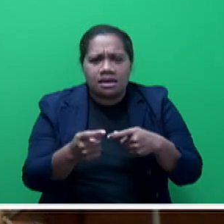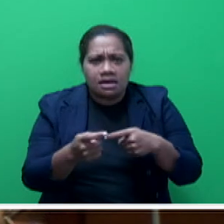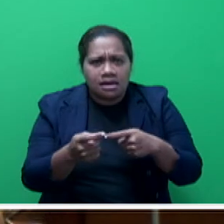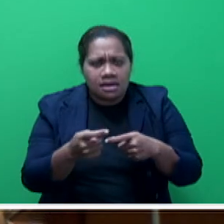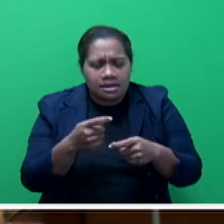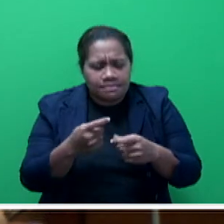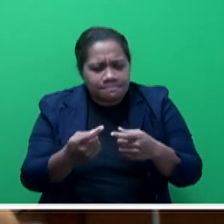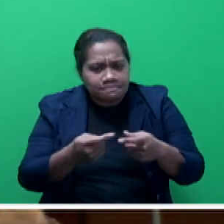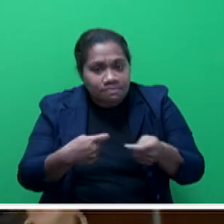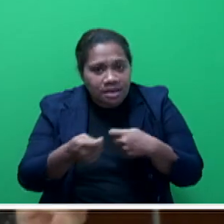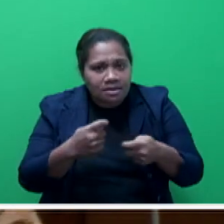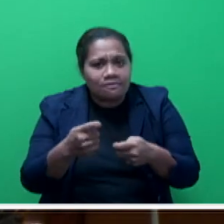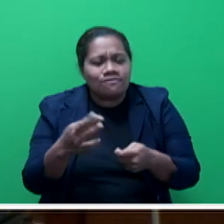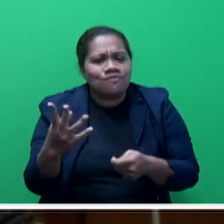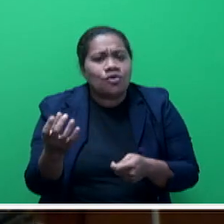and therefore